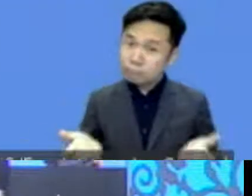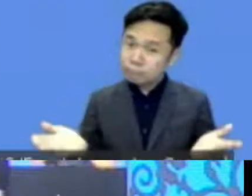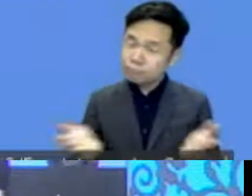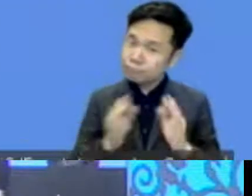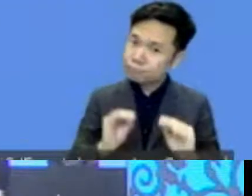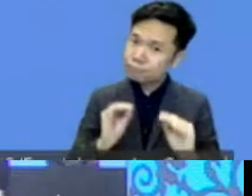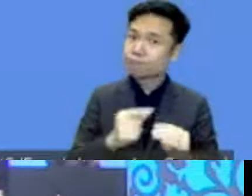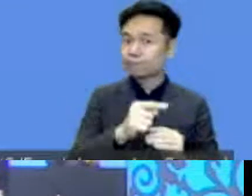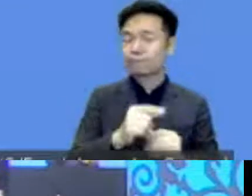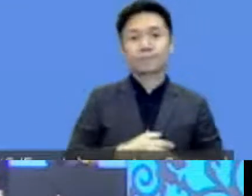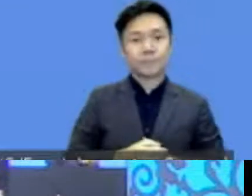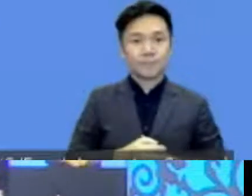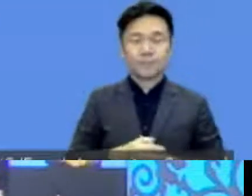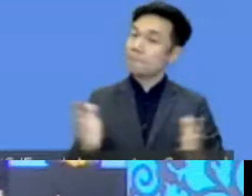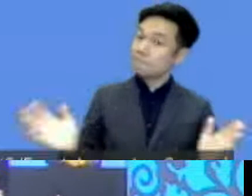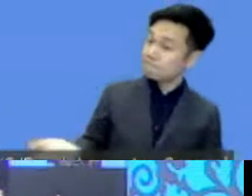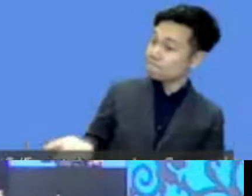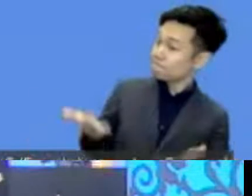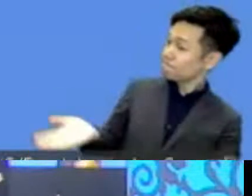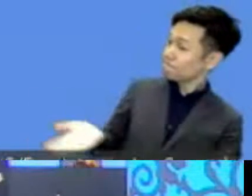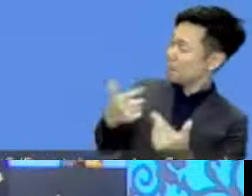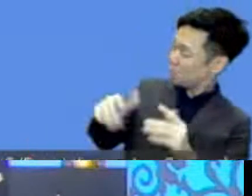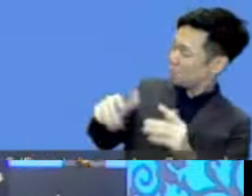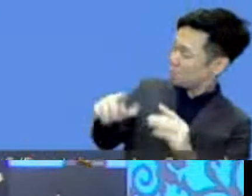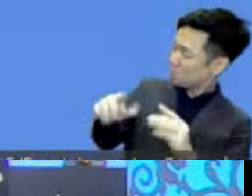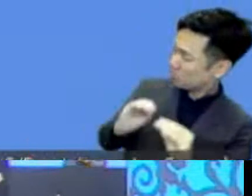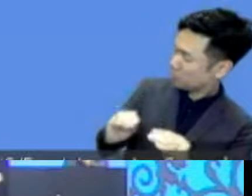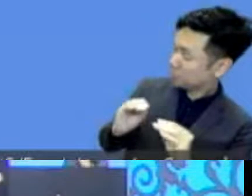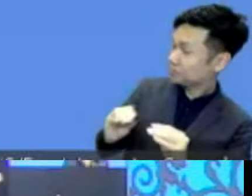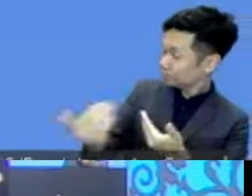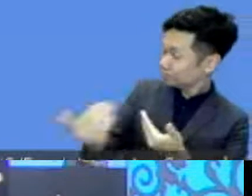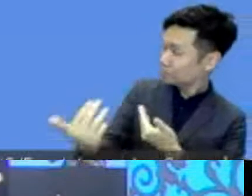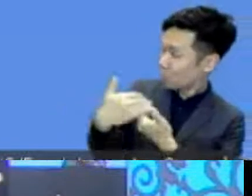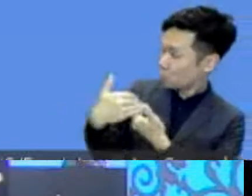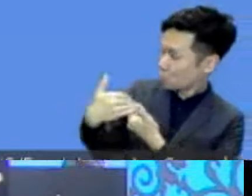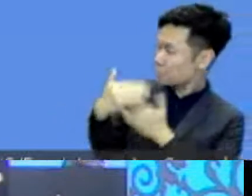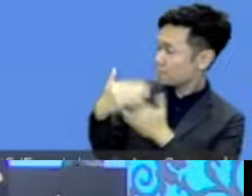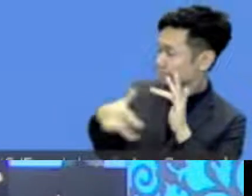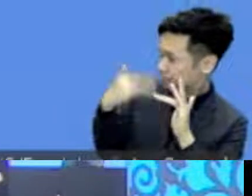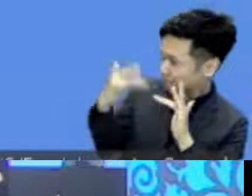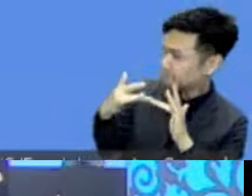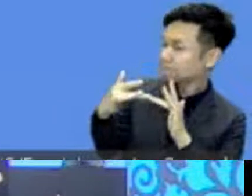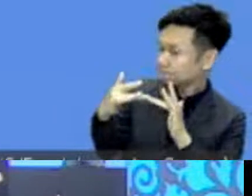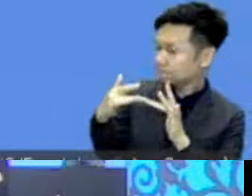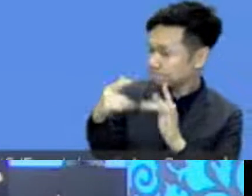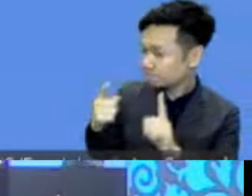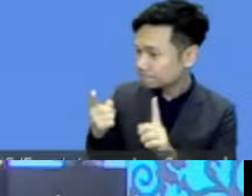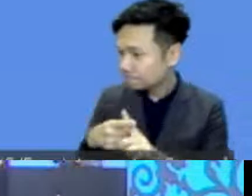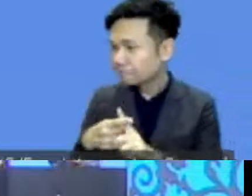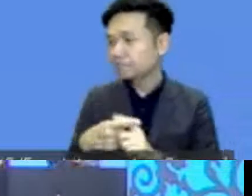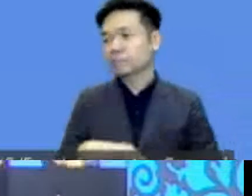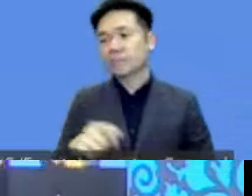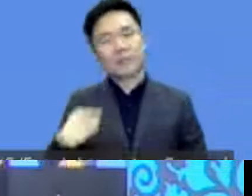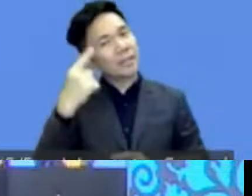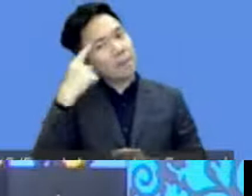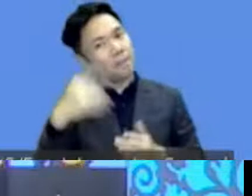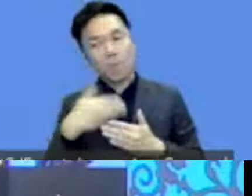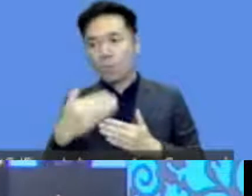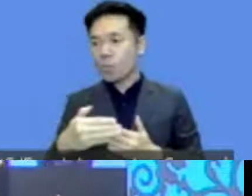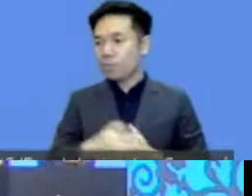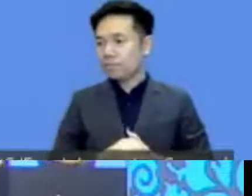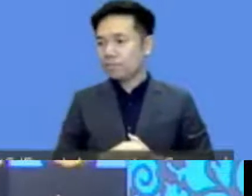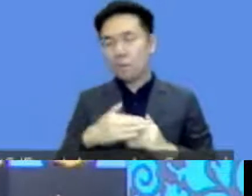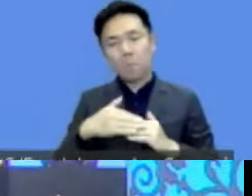priority. While promoting our online subscriptions, we quickly realized that we needed to increase our